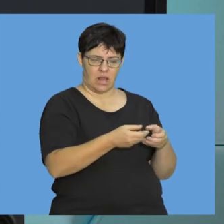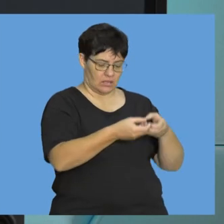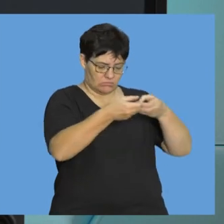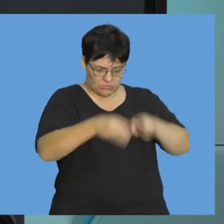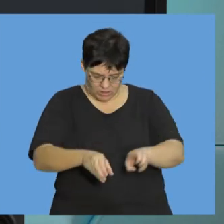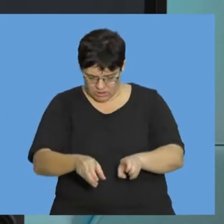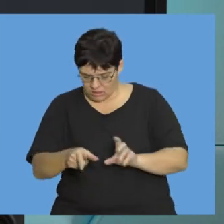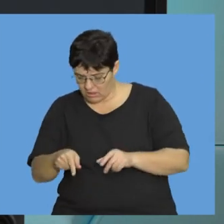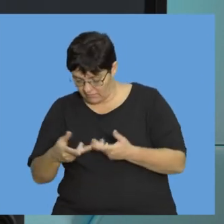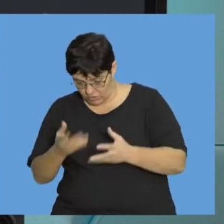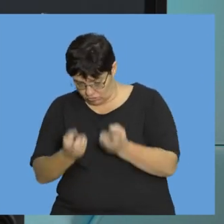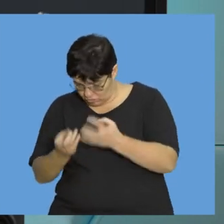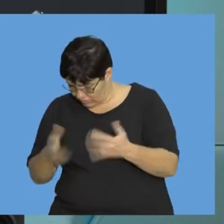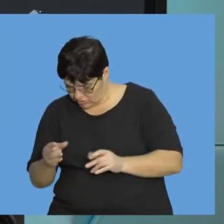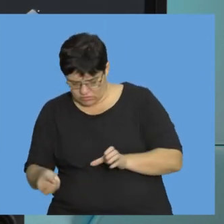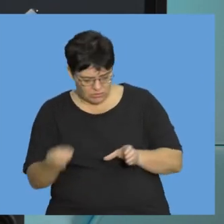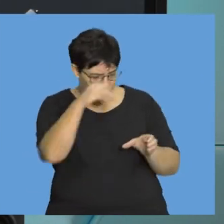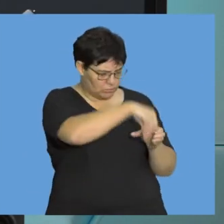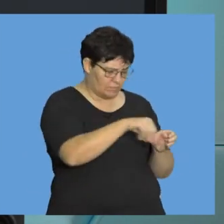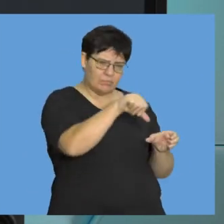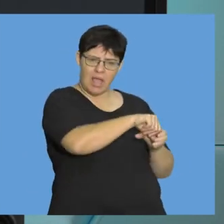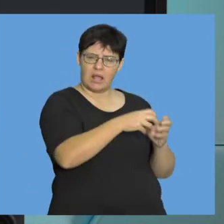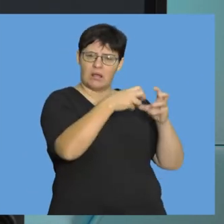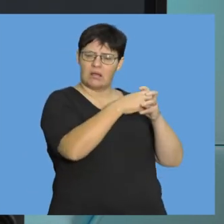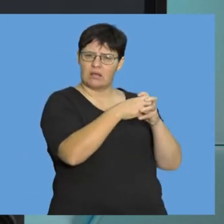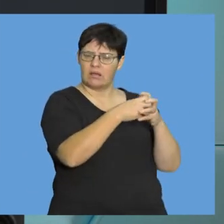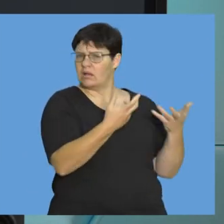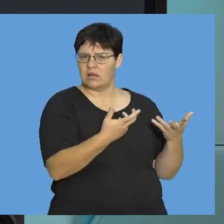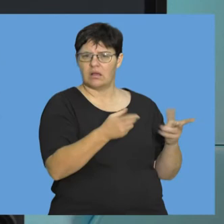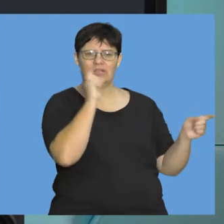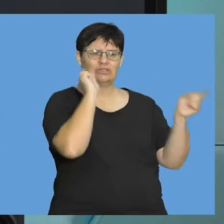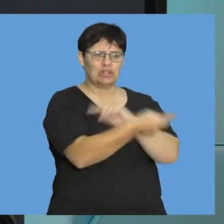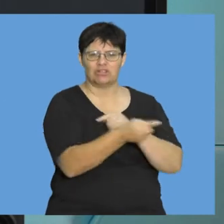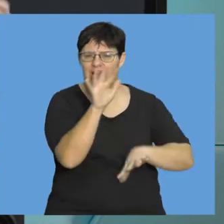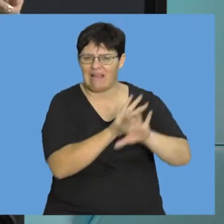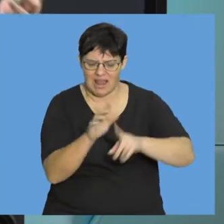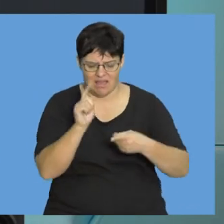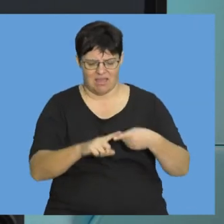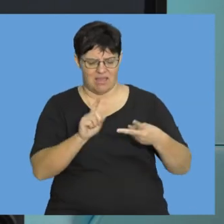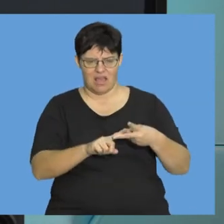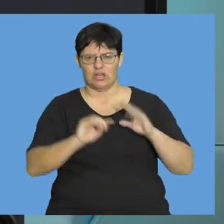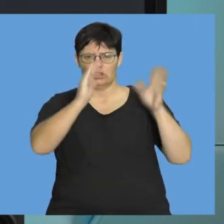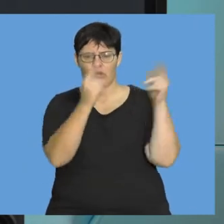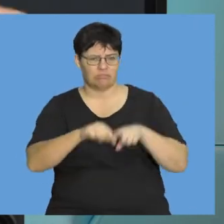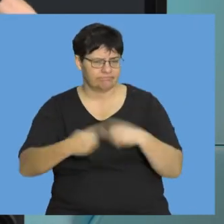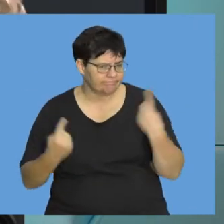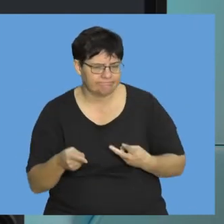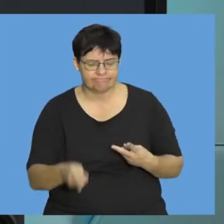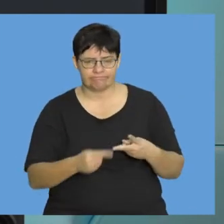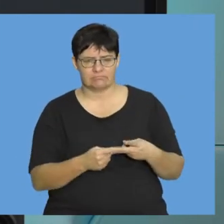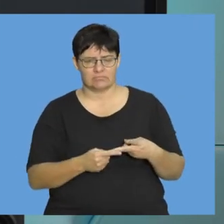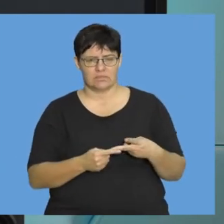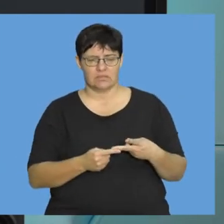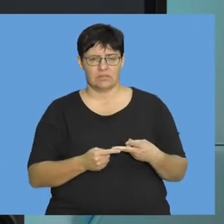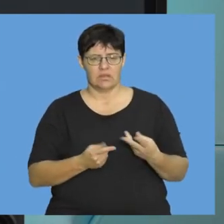was. Why can't you do it? What is it? You've cooked it. What is it? What color? It's changed color. It's changed